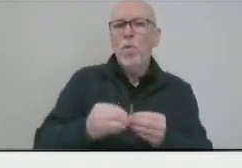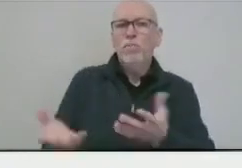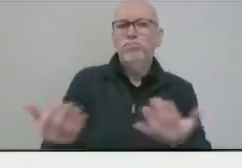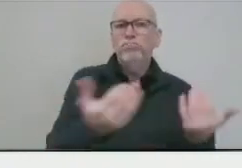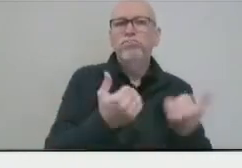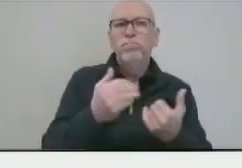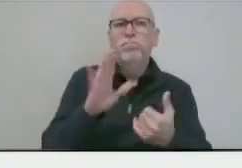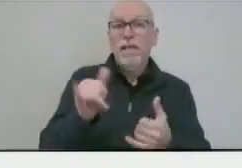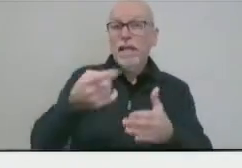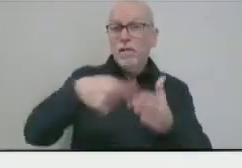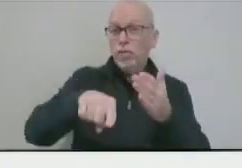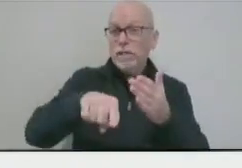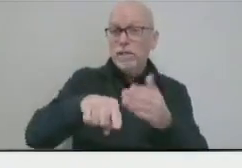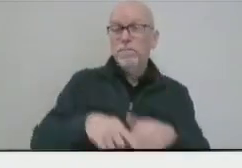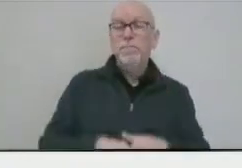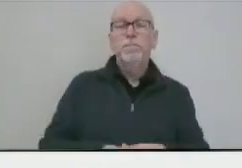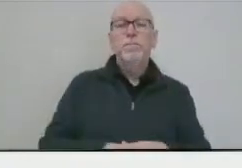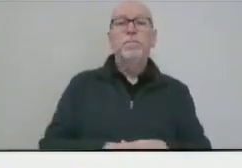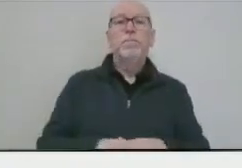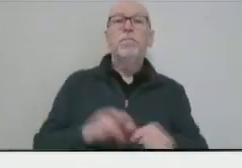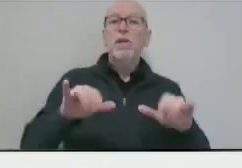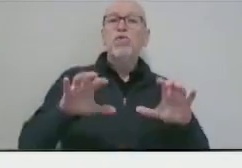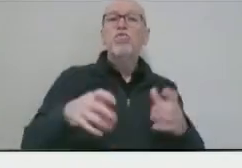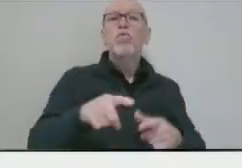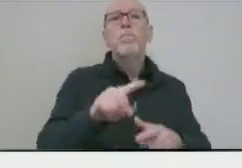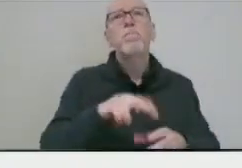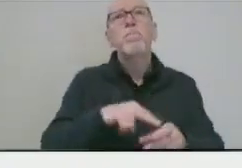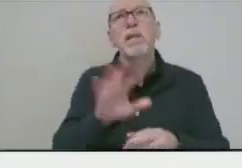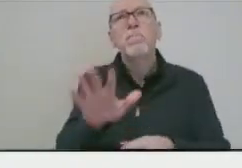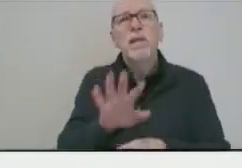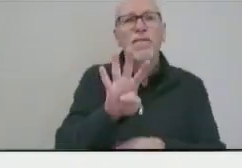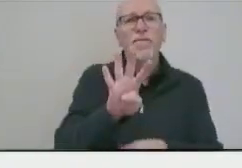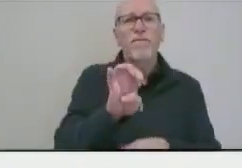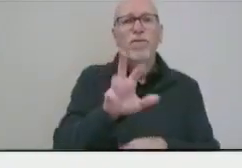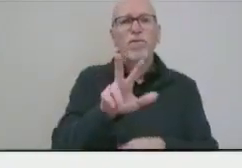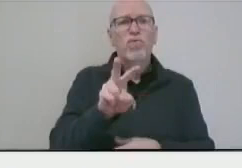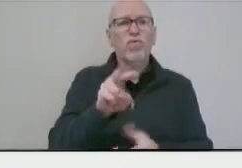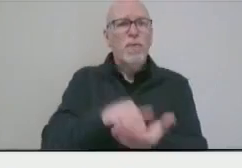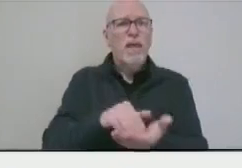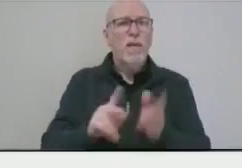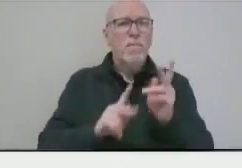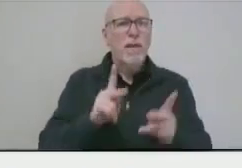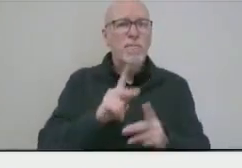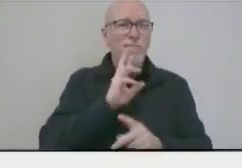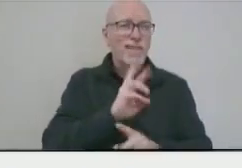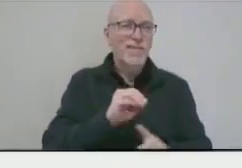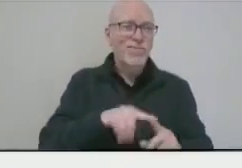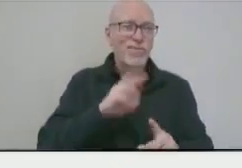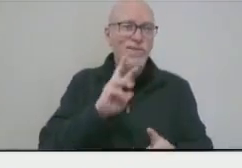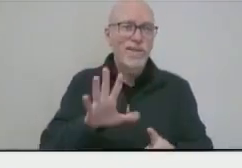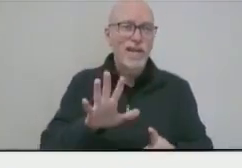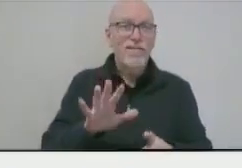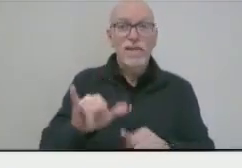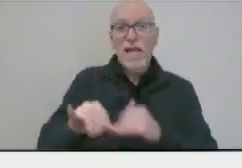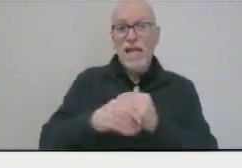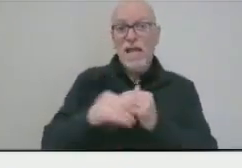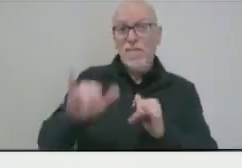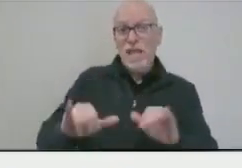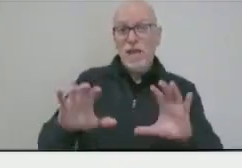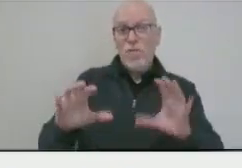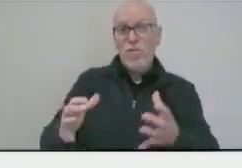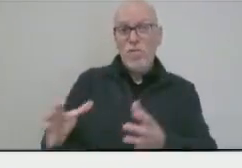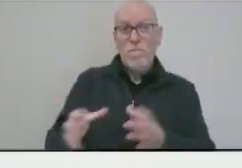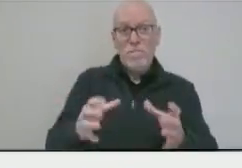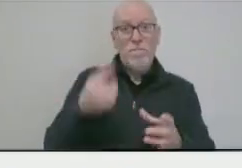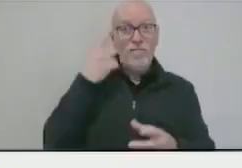week. This group includes approximately 432,000 people. By adding this age group to the list to those who are